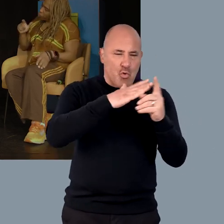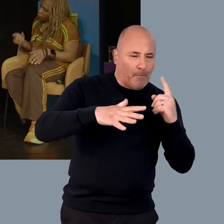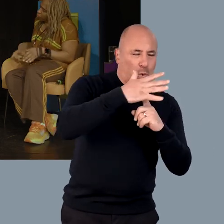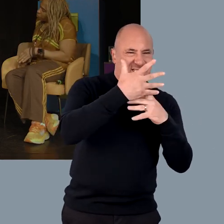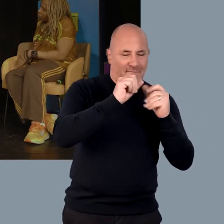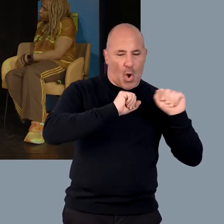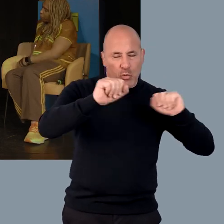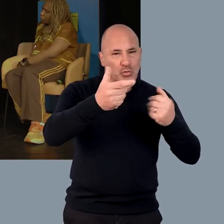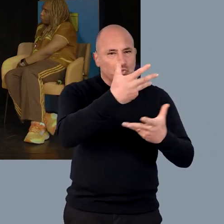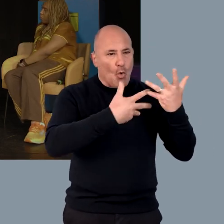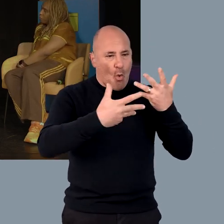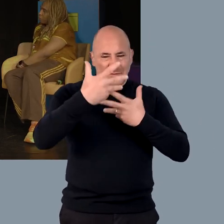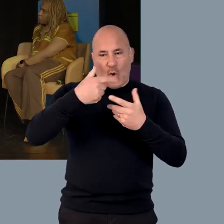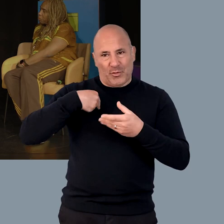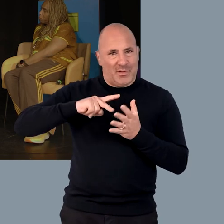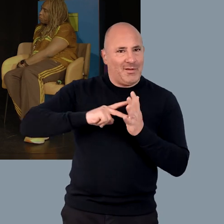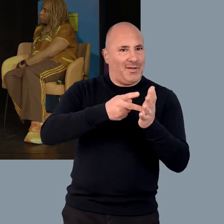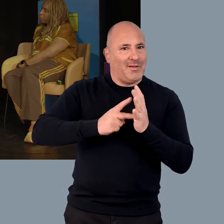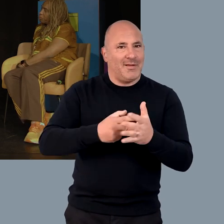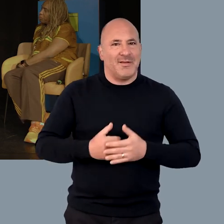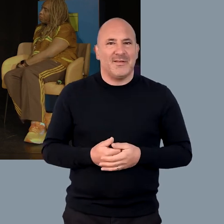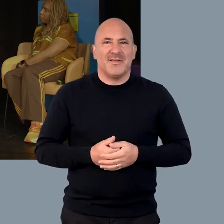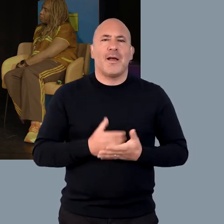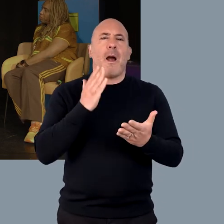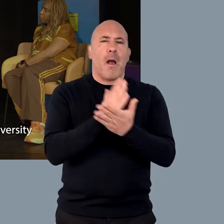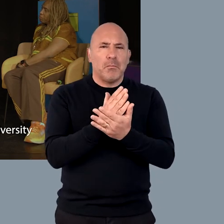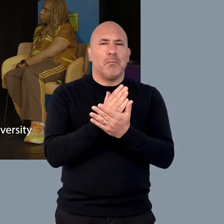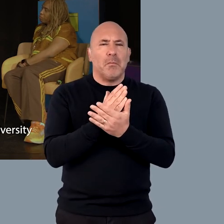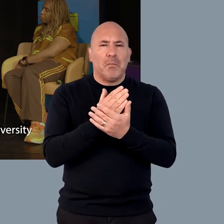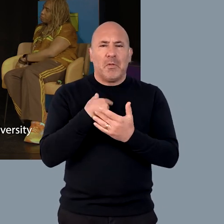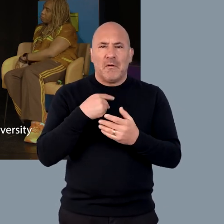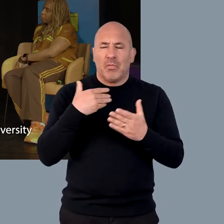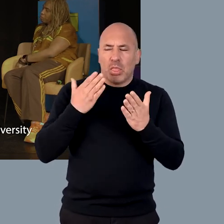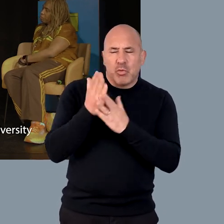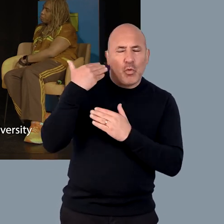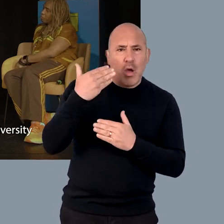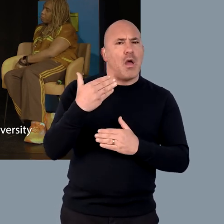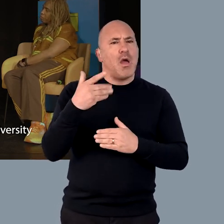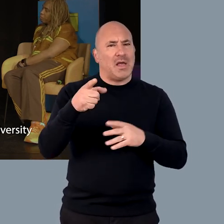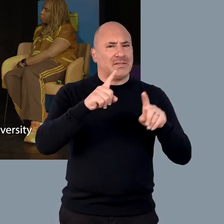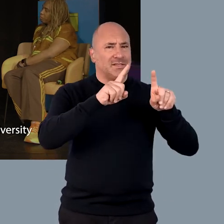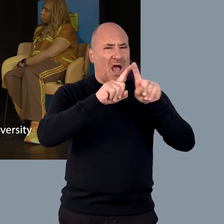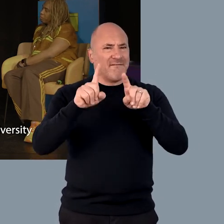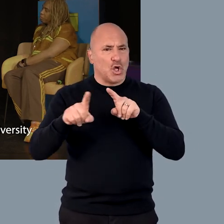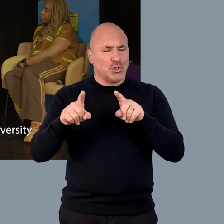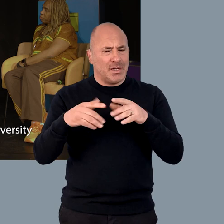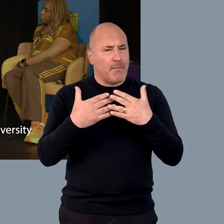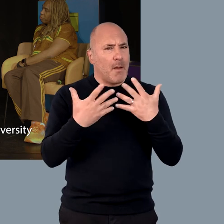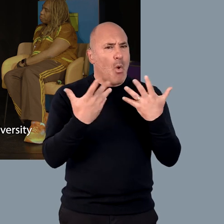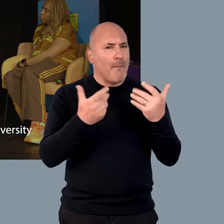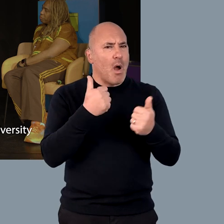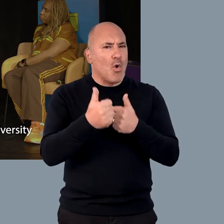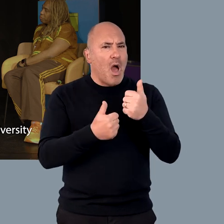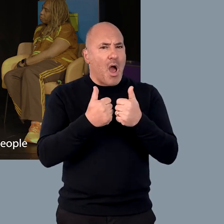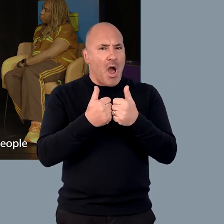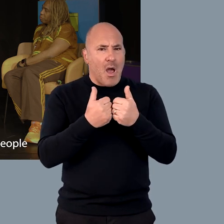communities leading their own stories. Definitely something that occurred to us was that as diversity